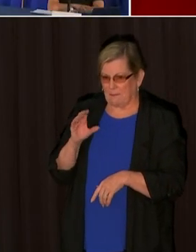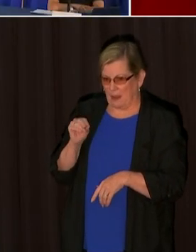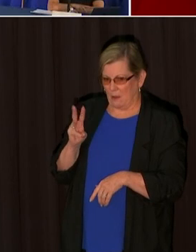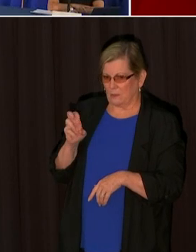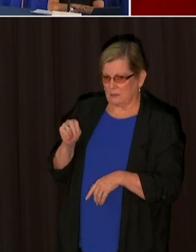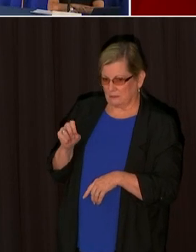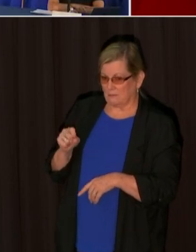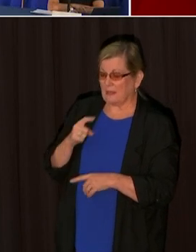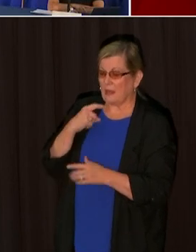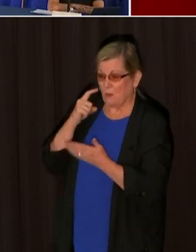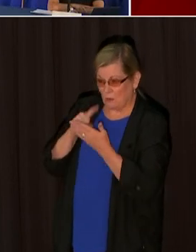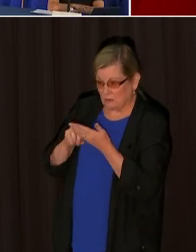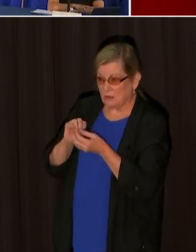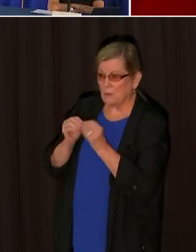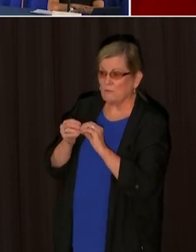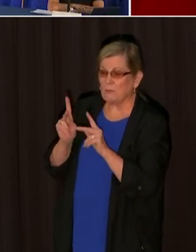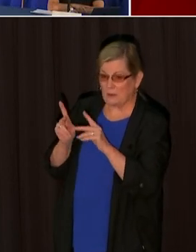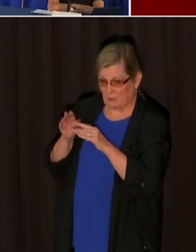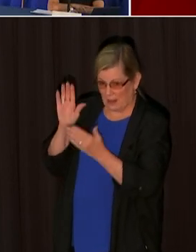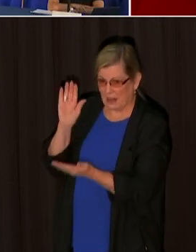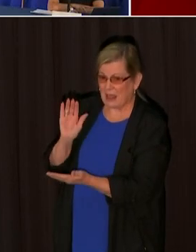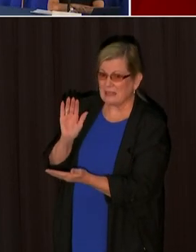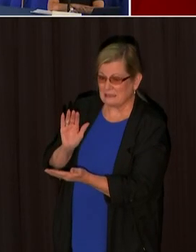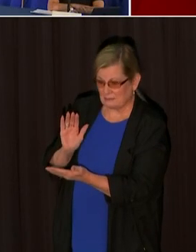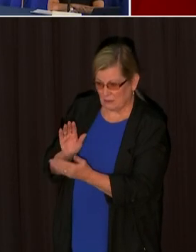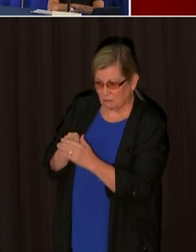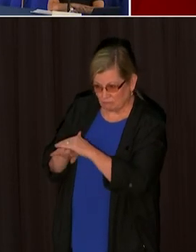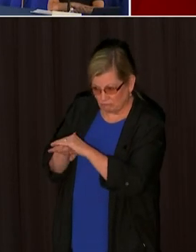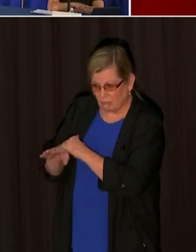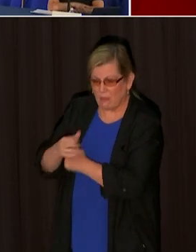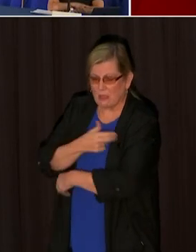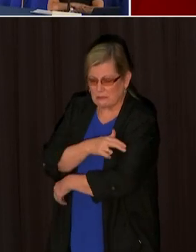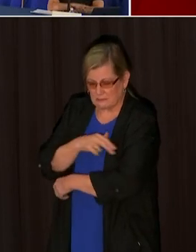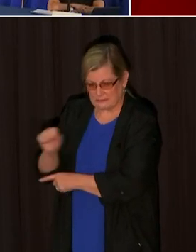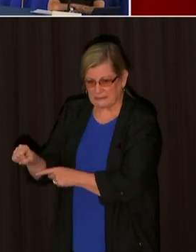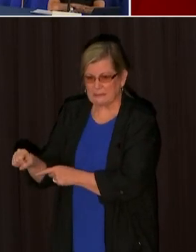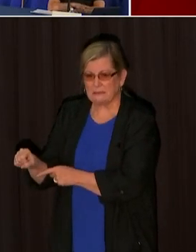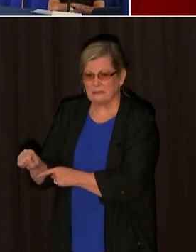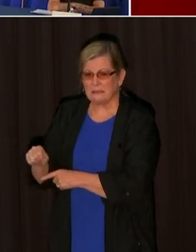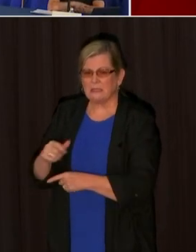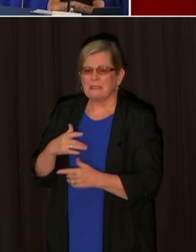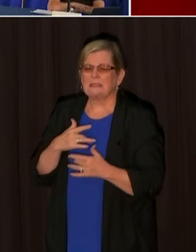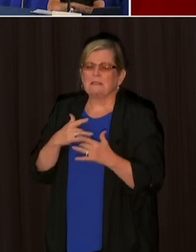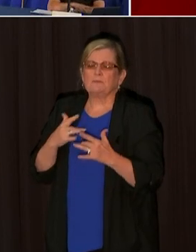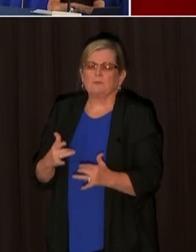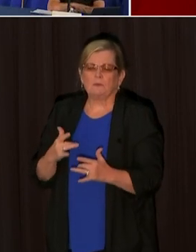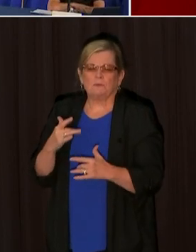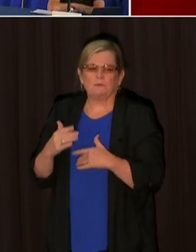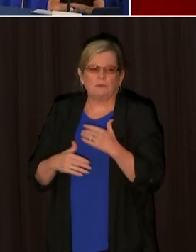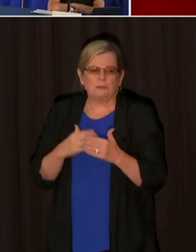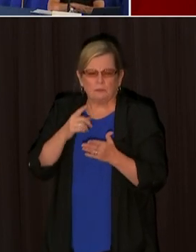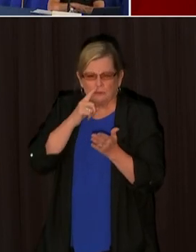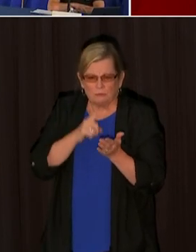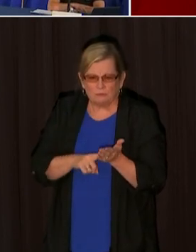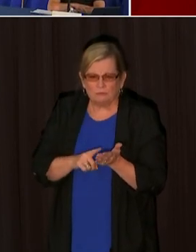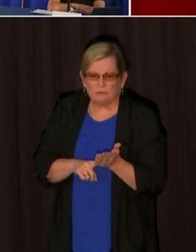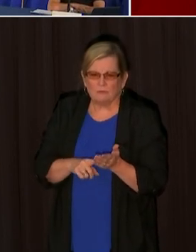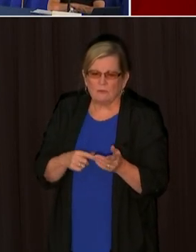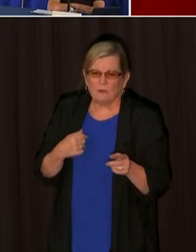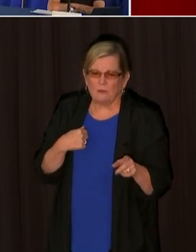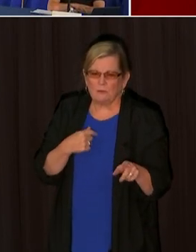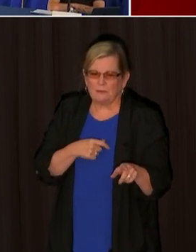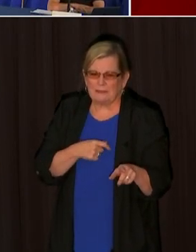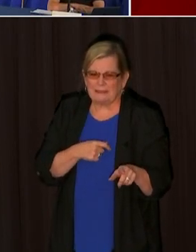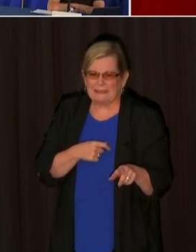hospital utilization for many of our routine and other procedures, and we recognize that there are concerns and